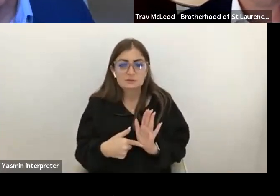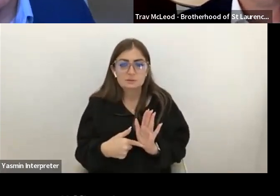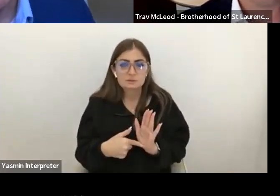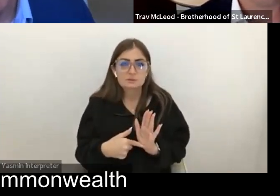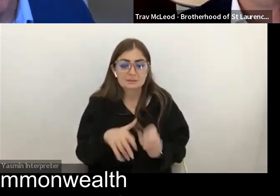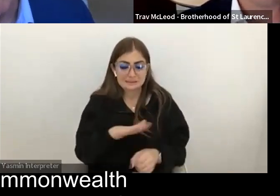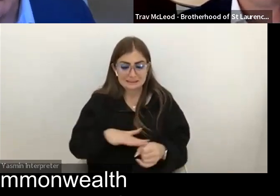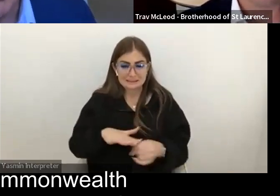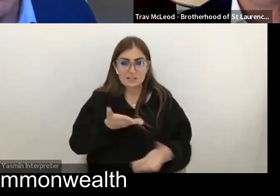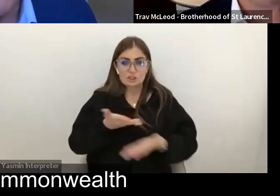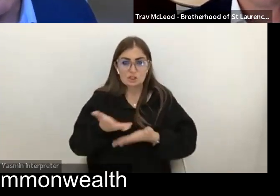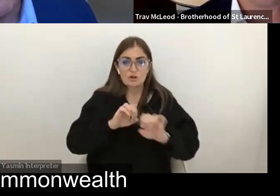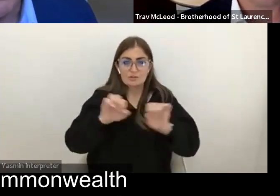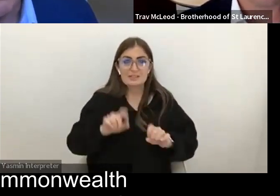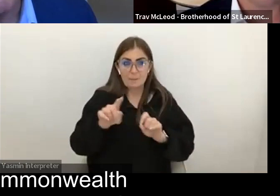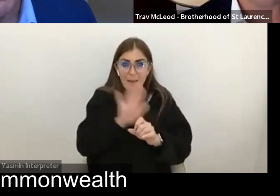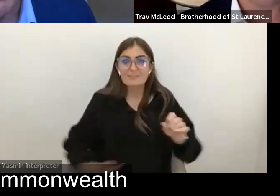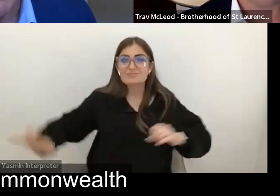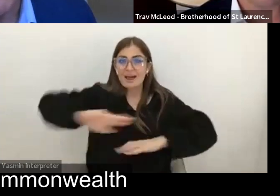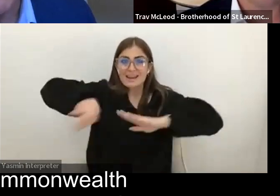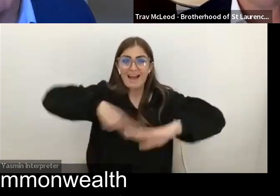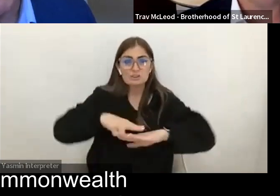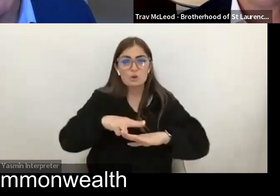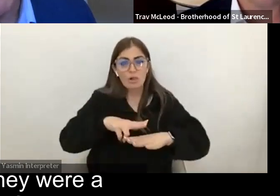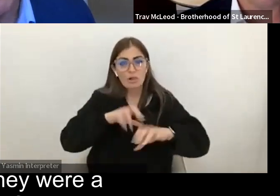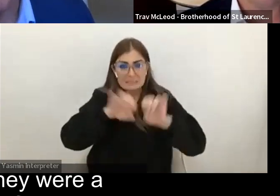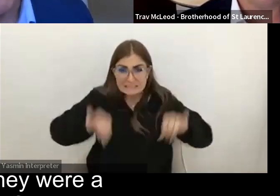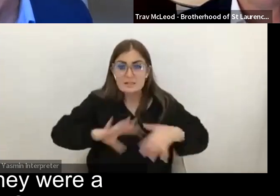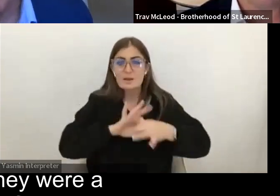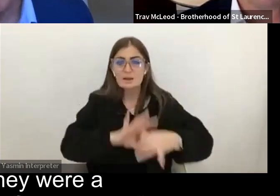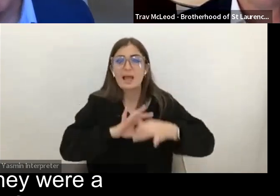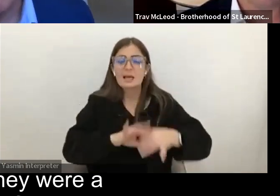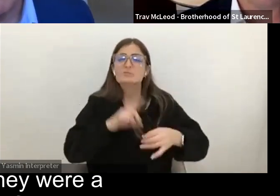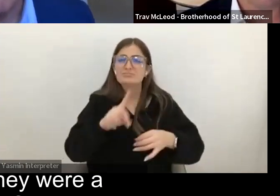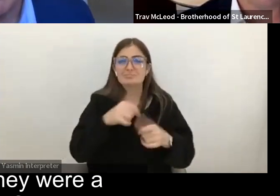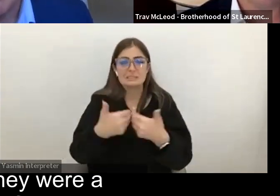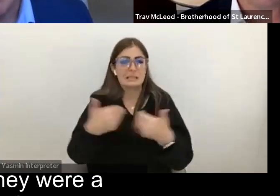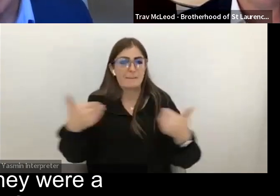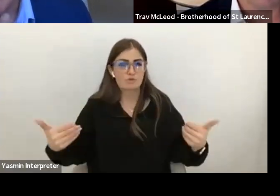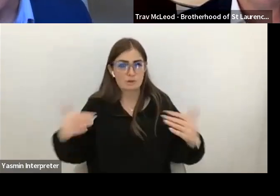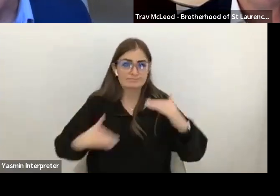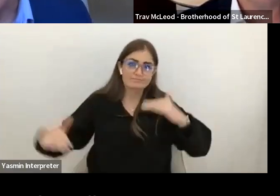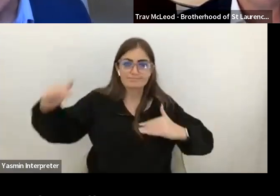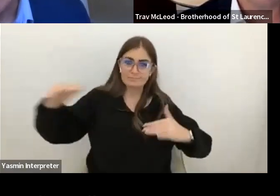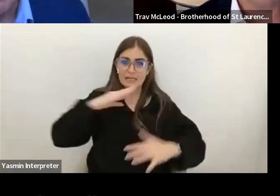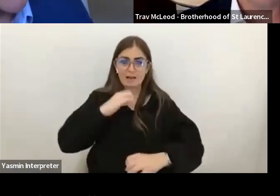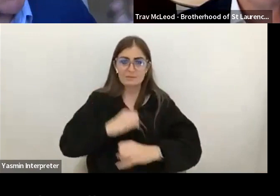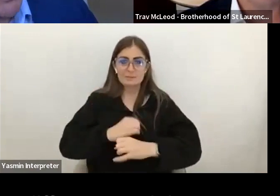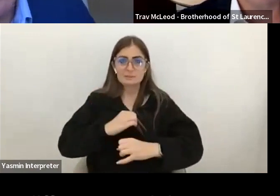always difficult to get the Commonwealth service systems engaged because they were a separate level of government, and they